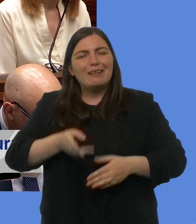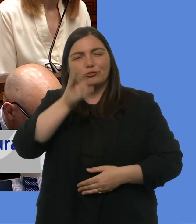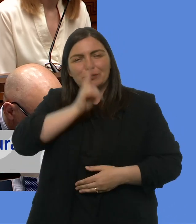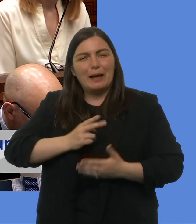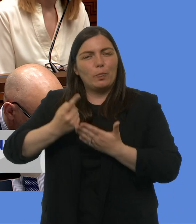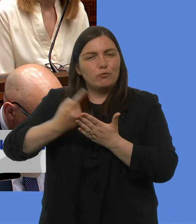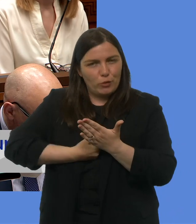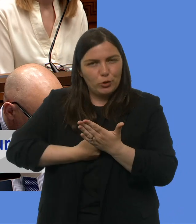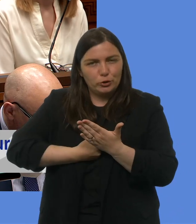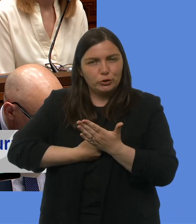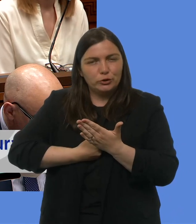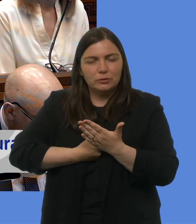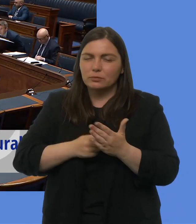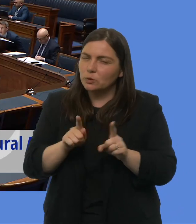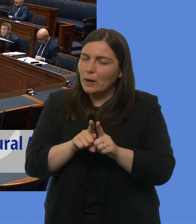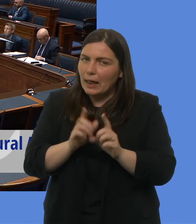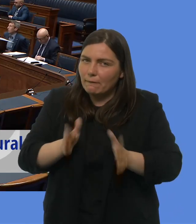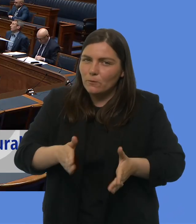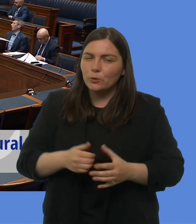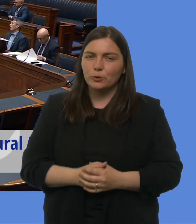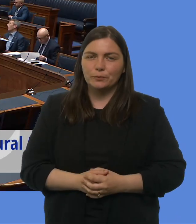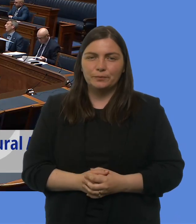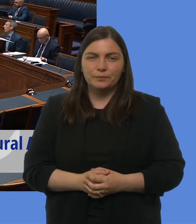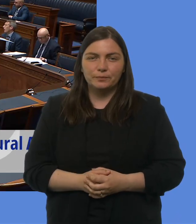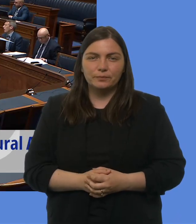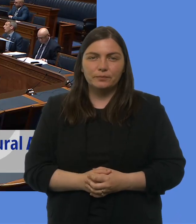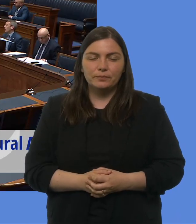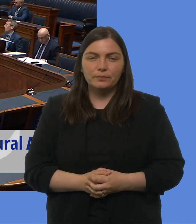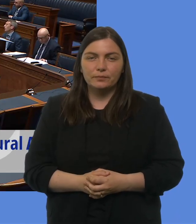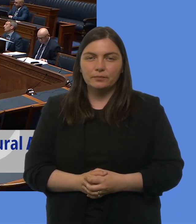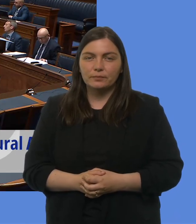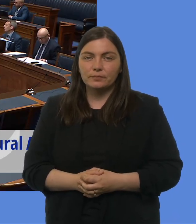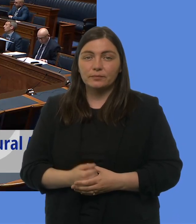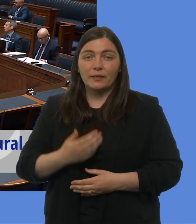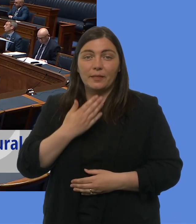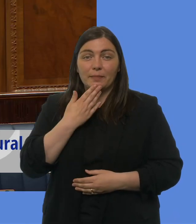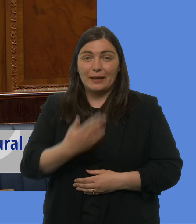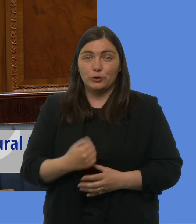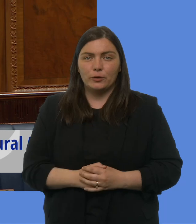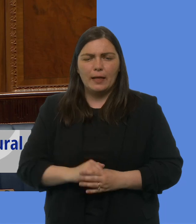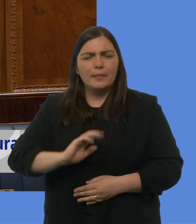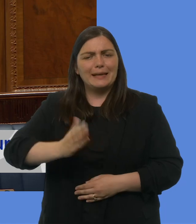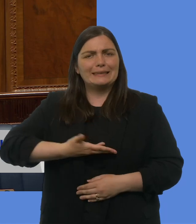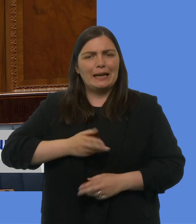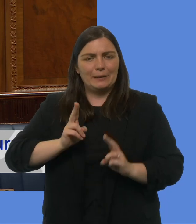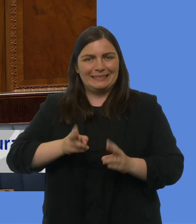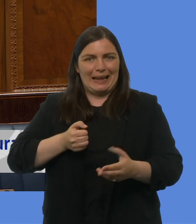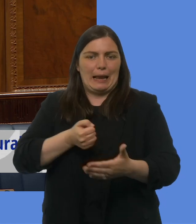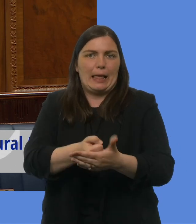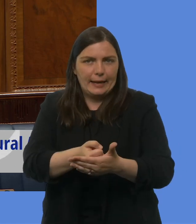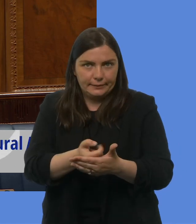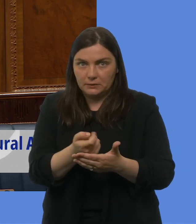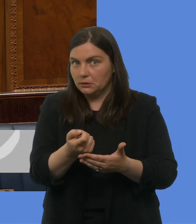active farmer definition. Mr. Bradley. Mr. Speaker, with the entitlement deadline day looming, will the Minister convene an